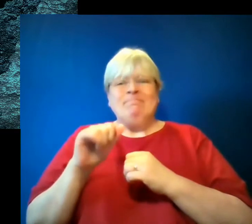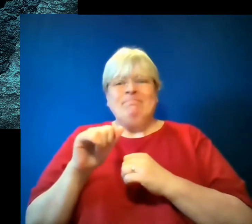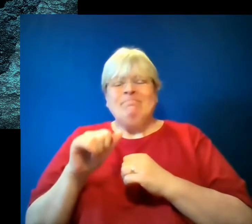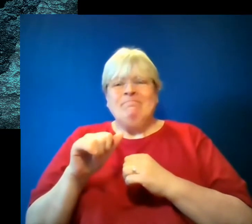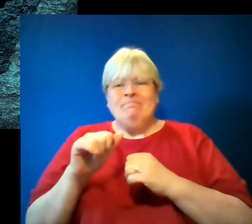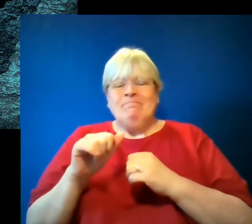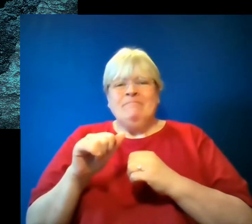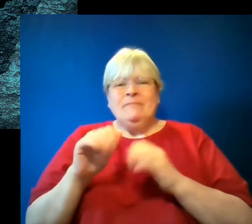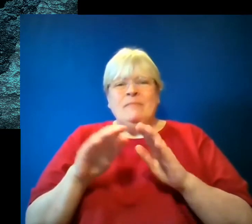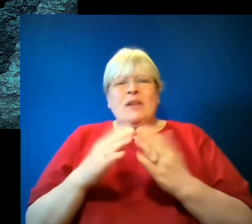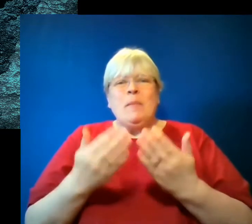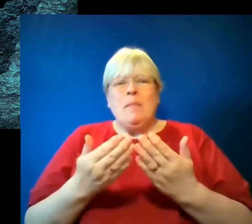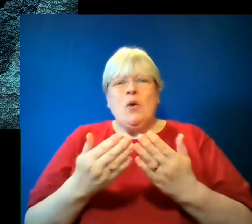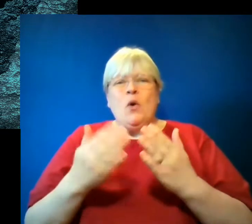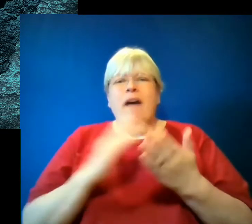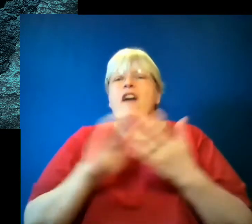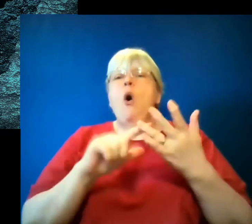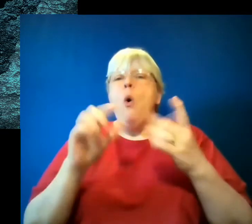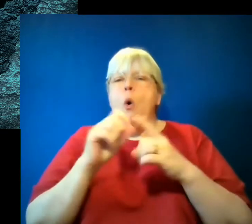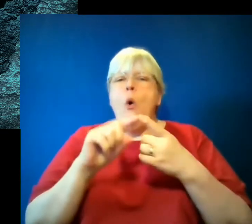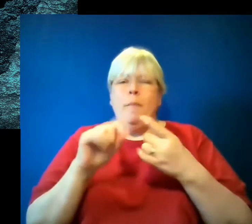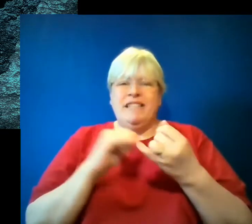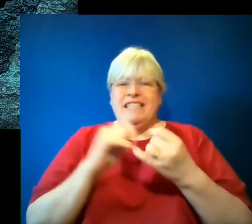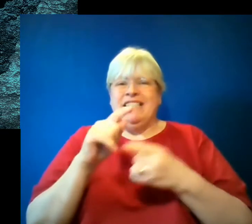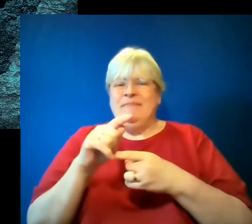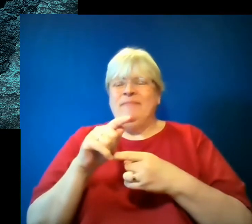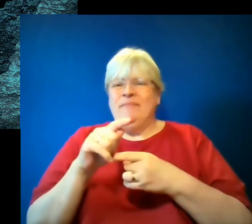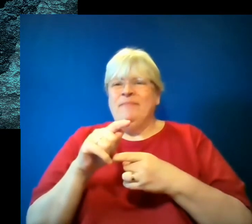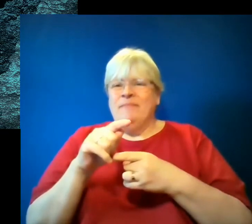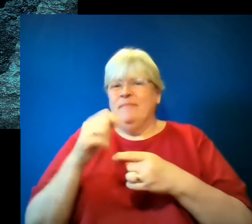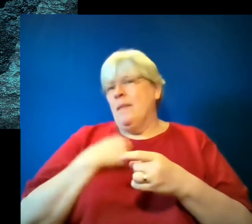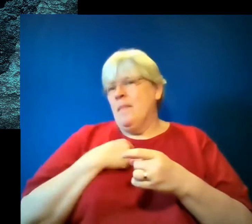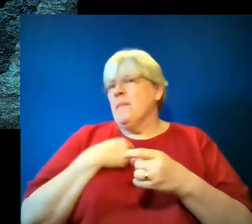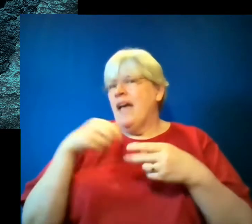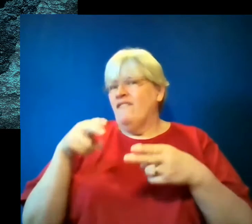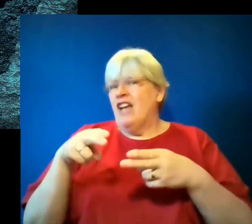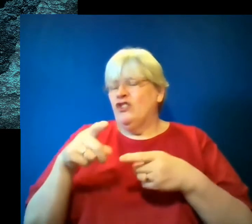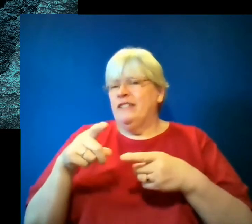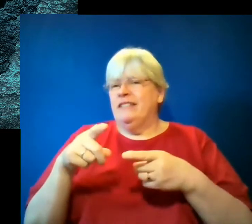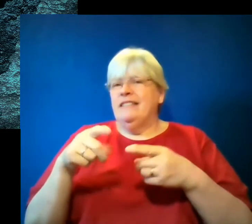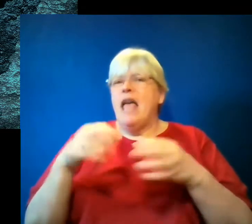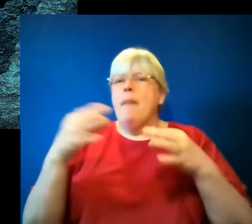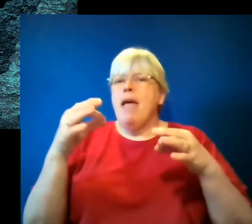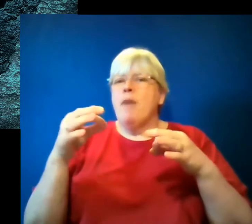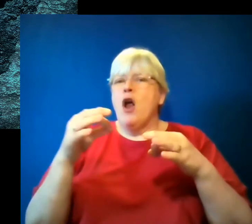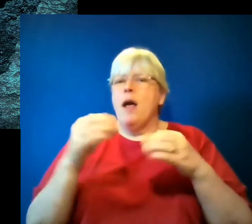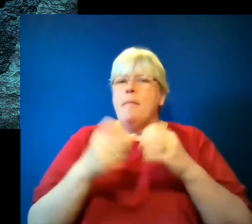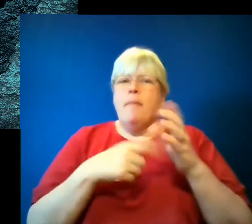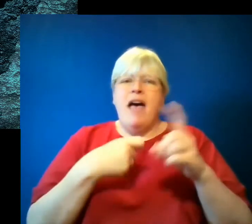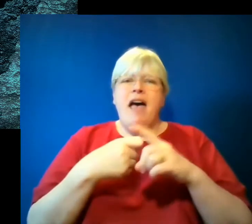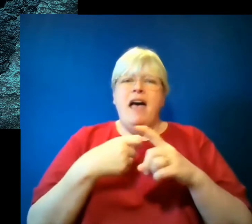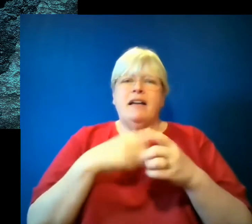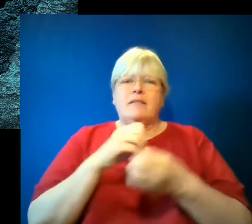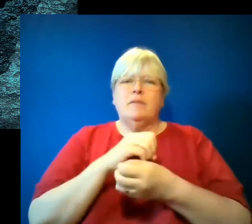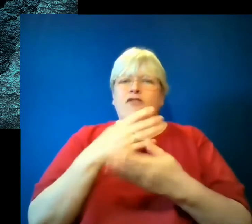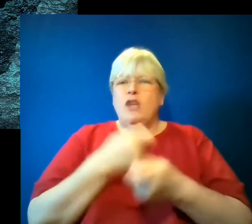Hopes here, I have one that might be a bit less shiny. This is the paperback version that went free to 5,000 copies